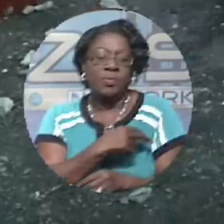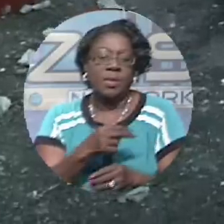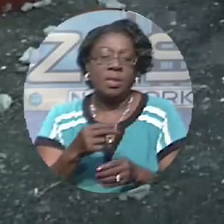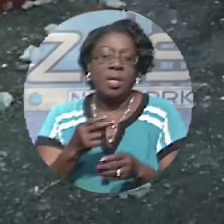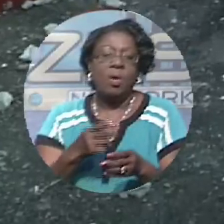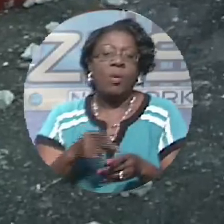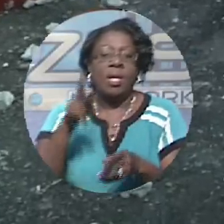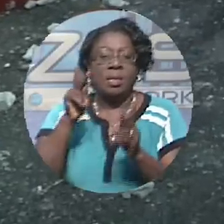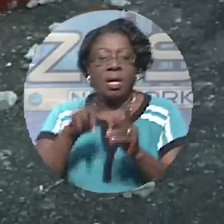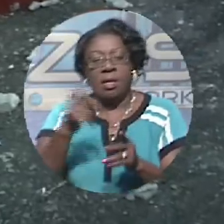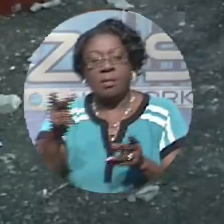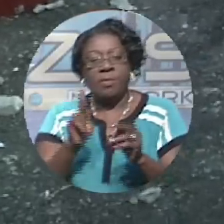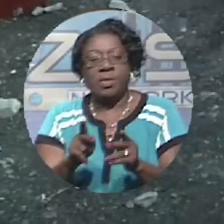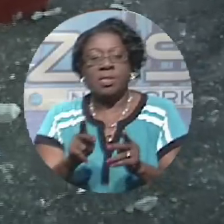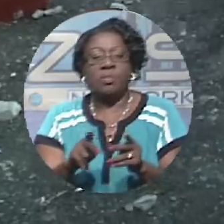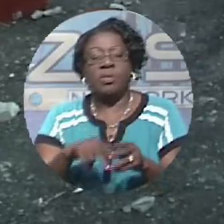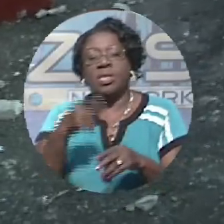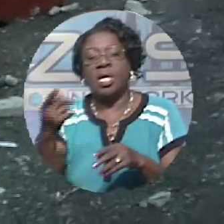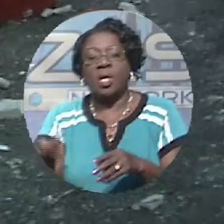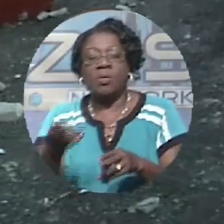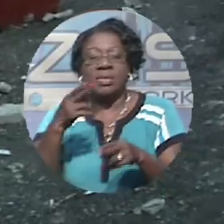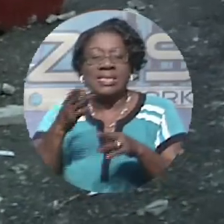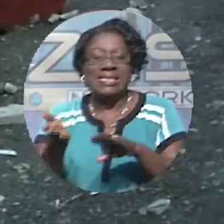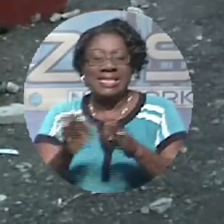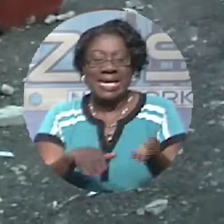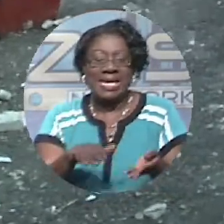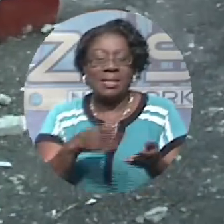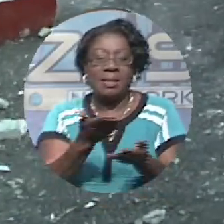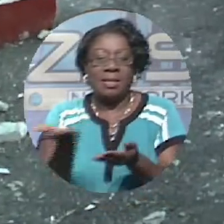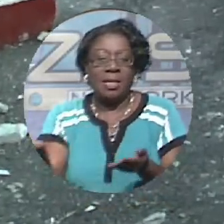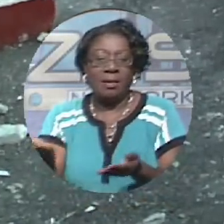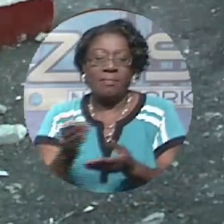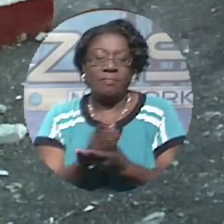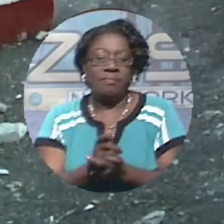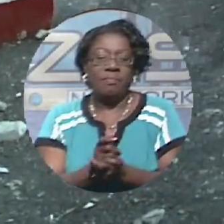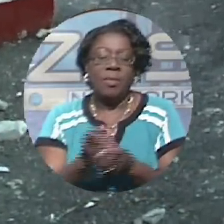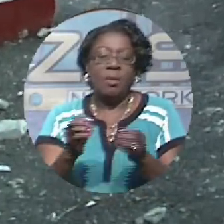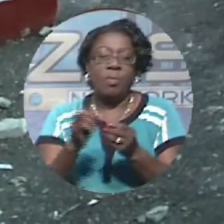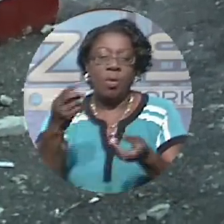passenger was pronounced dead at the scene. We'll have more details coming up at a later time.